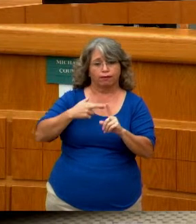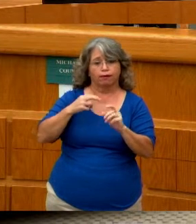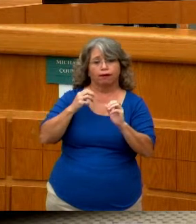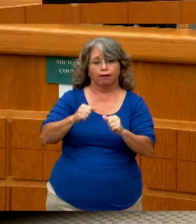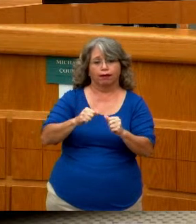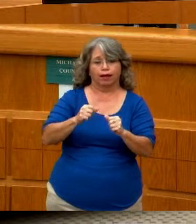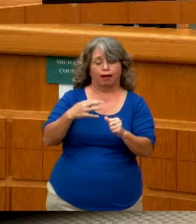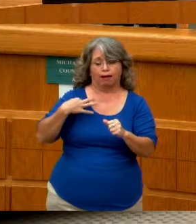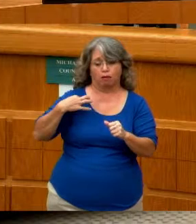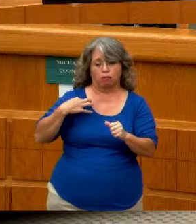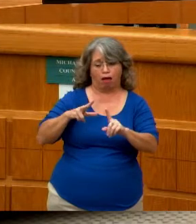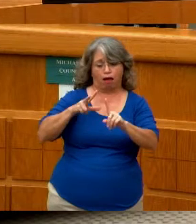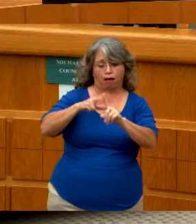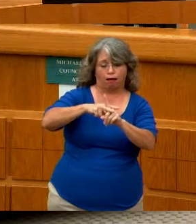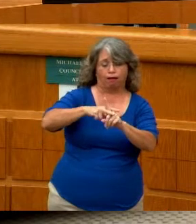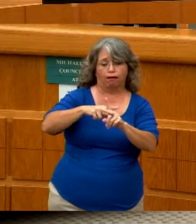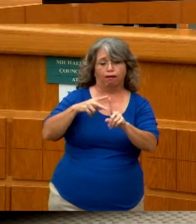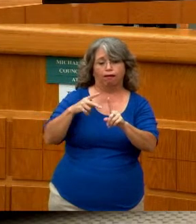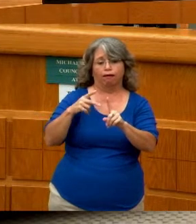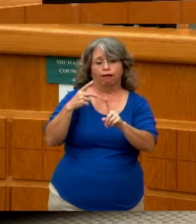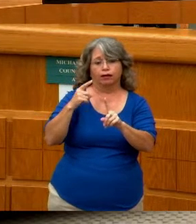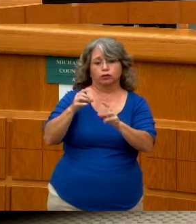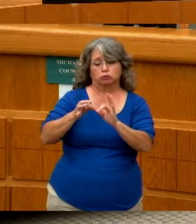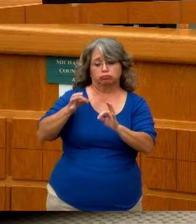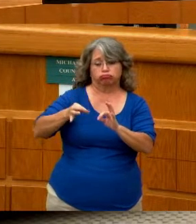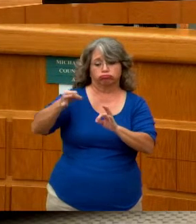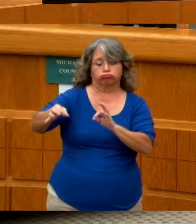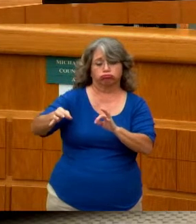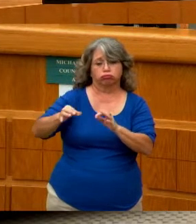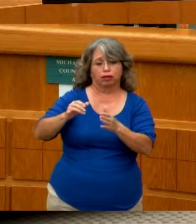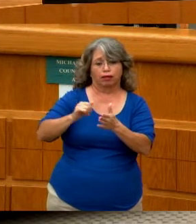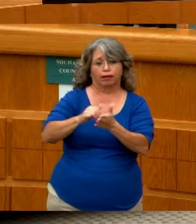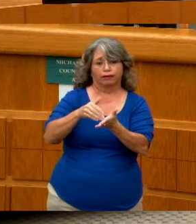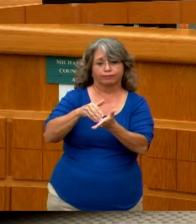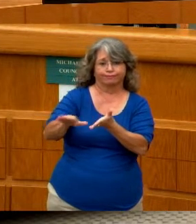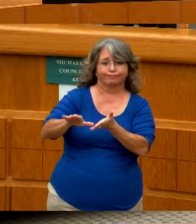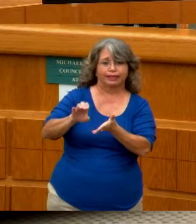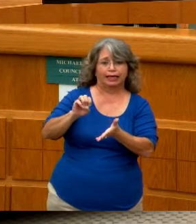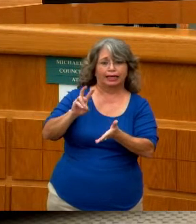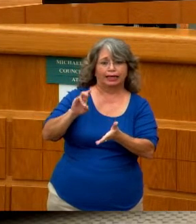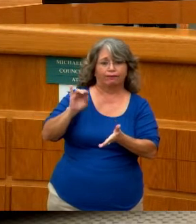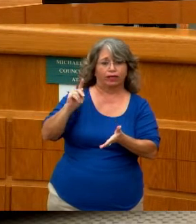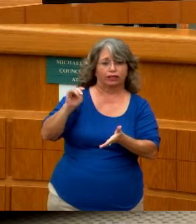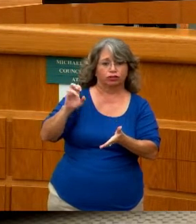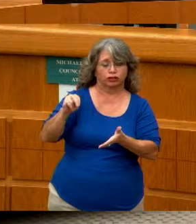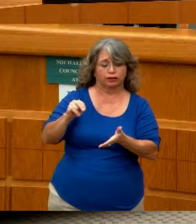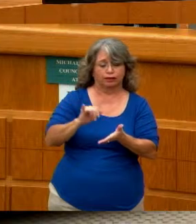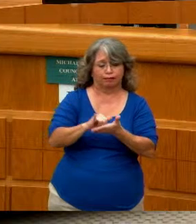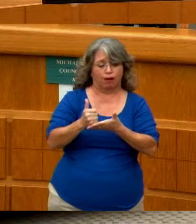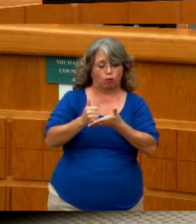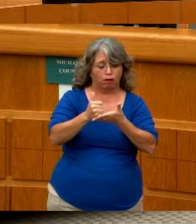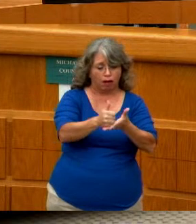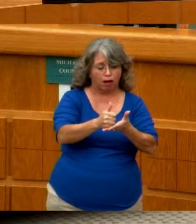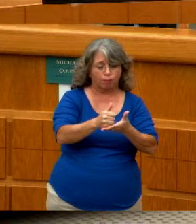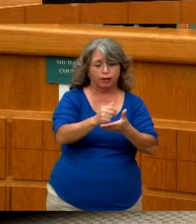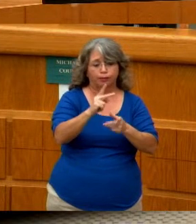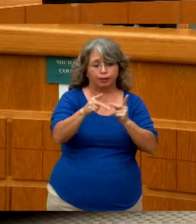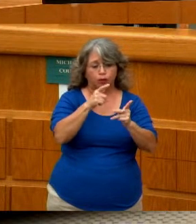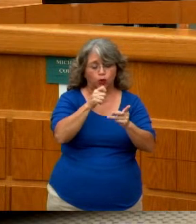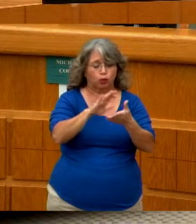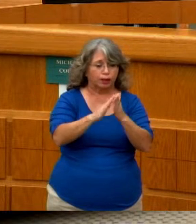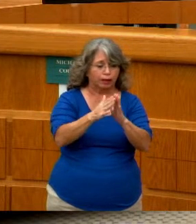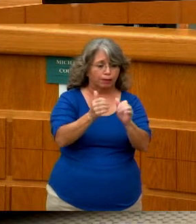Eviction Diversion Program. This is a statewide assistance program. It's intended to help tenants who are behind on